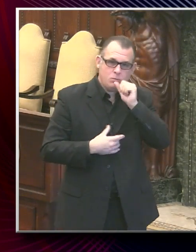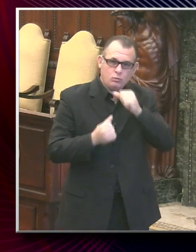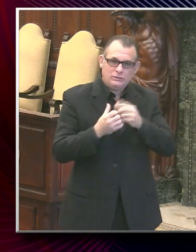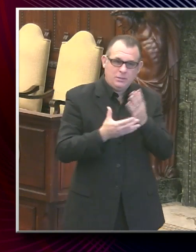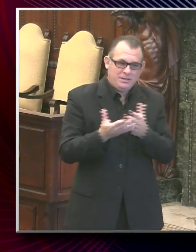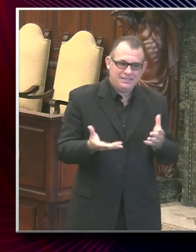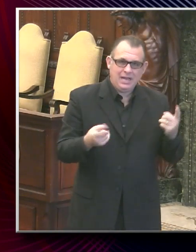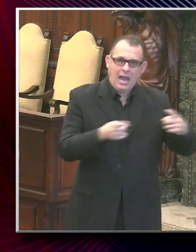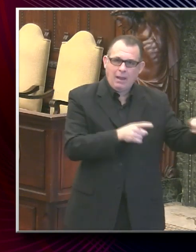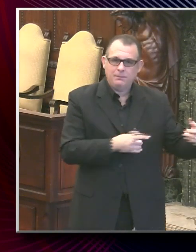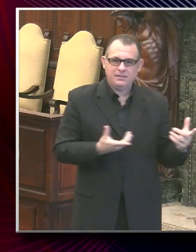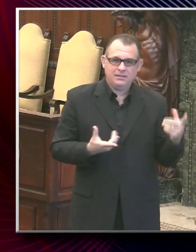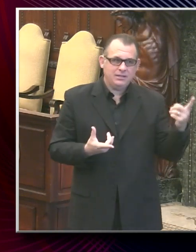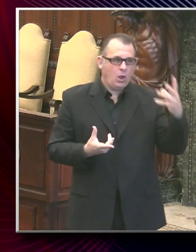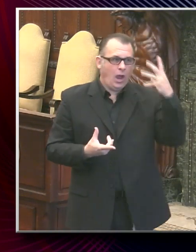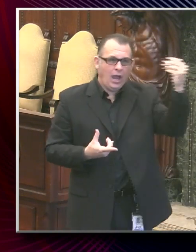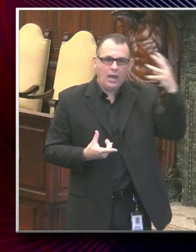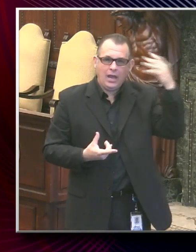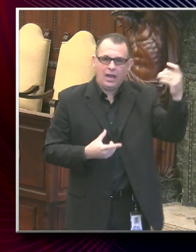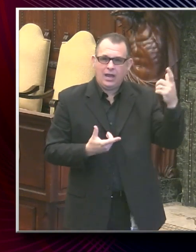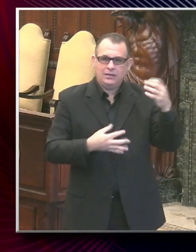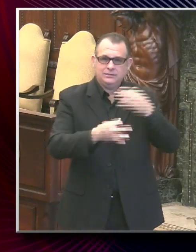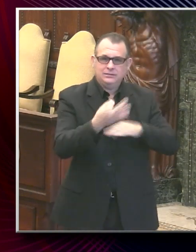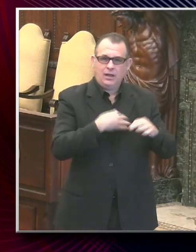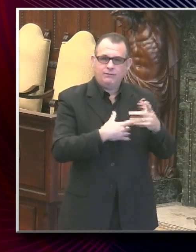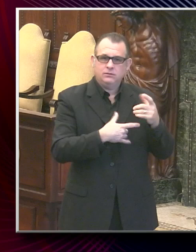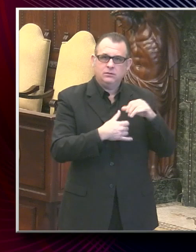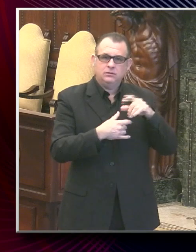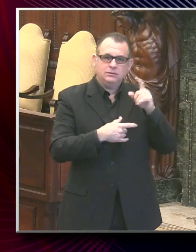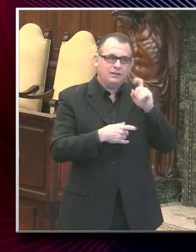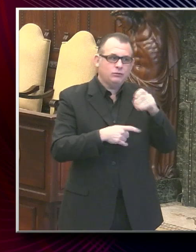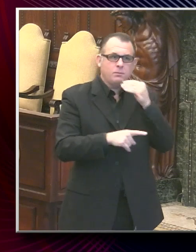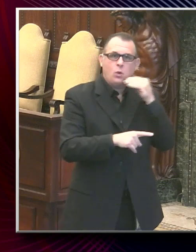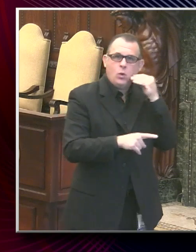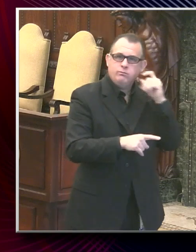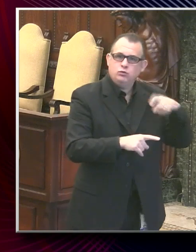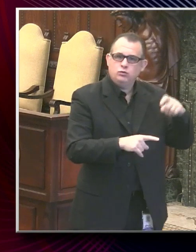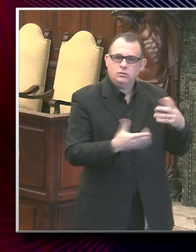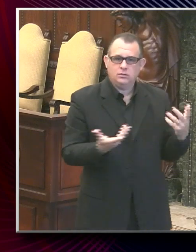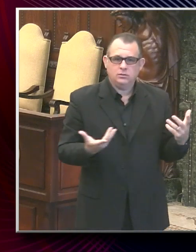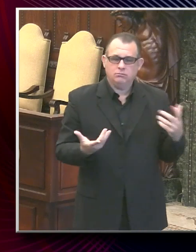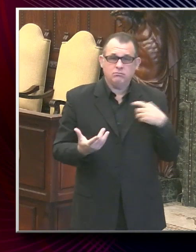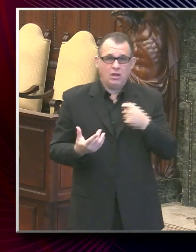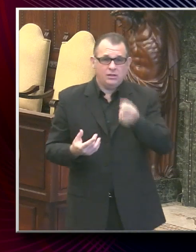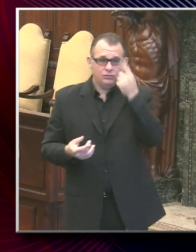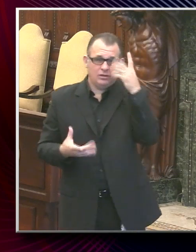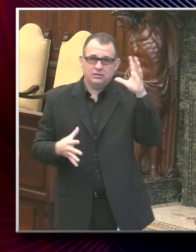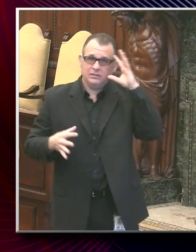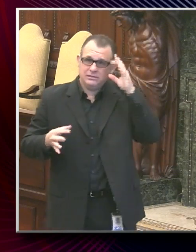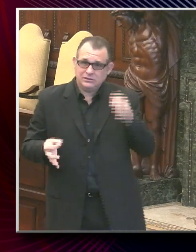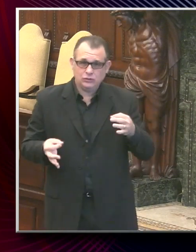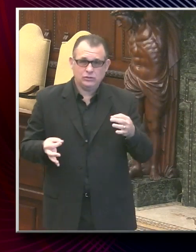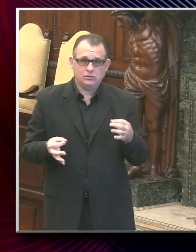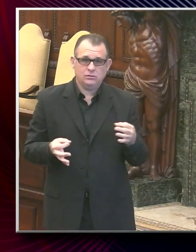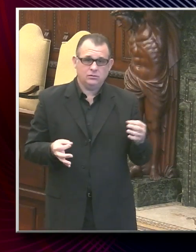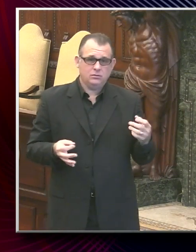home instead of working for the taxpayers and the city of Philadelphia. So this is a decision we came to. I think